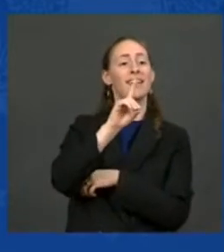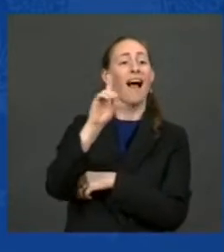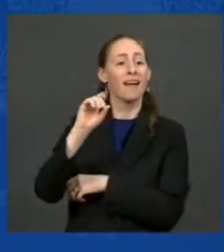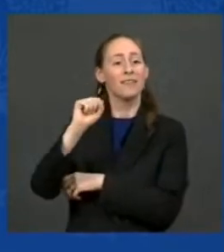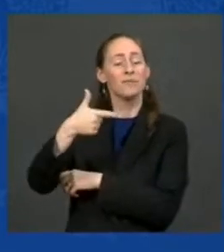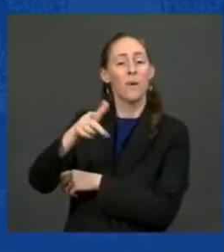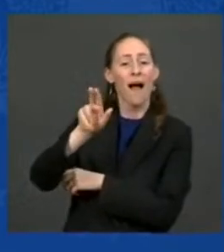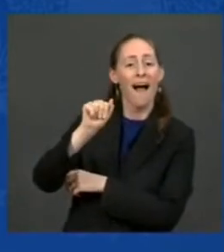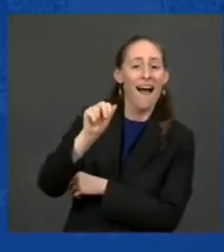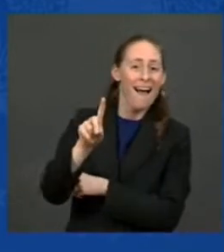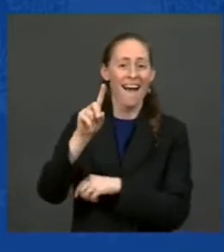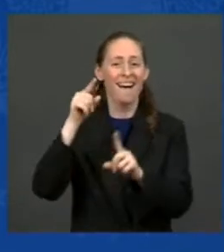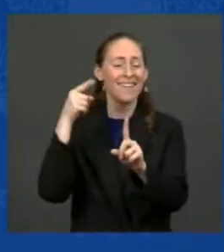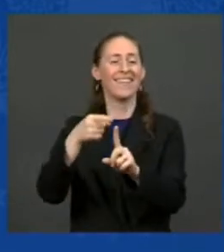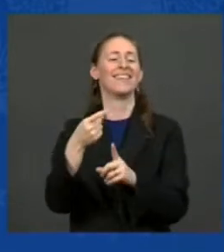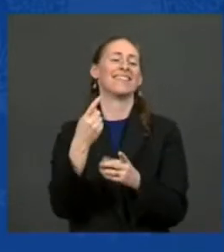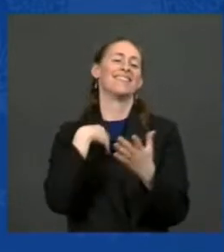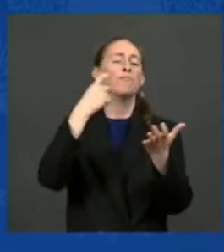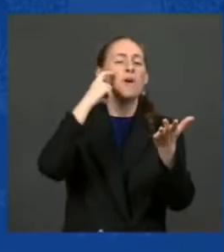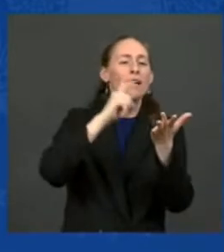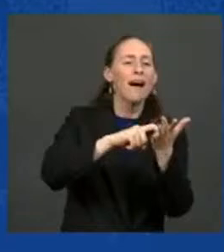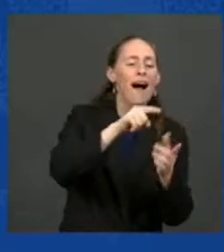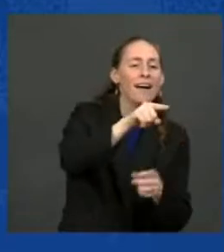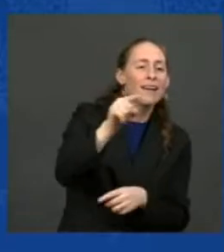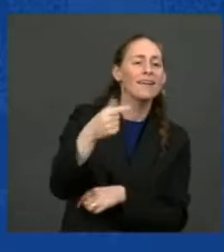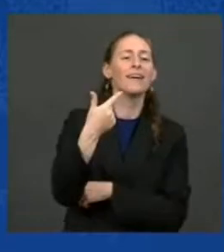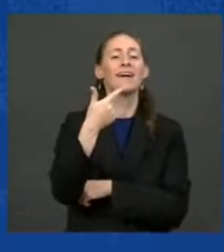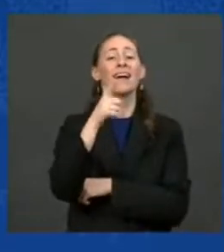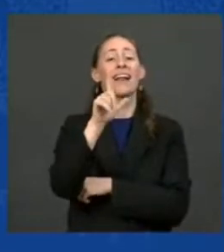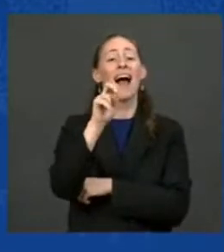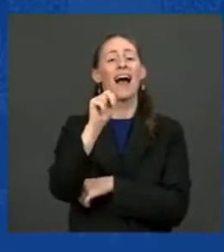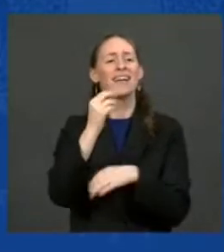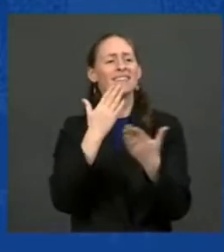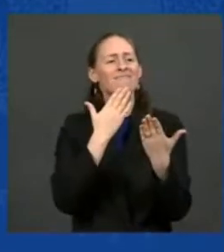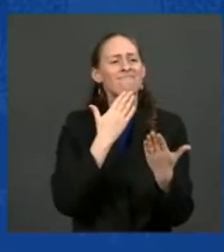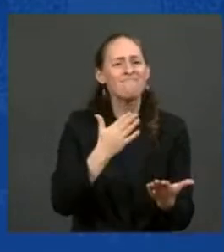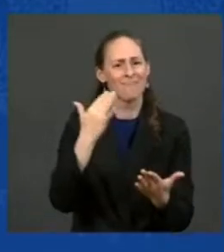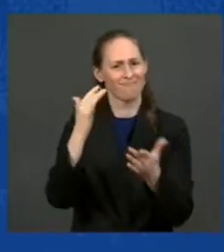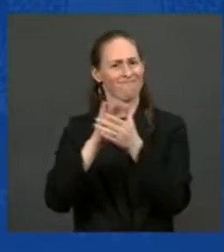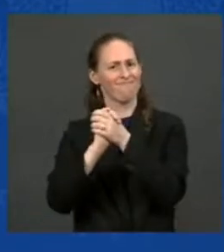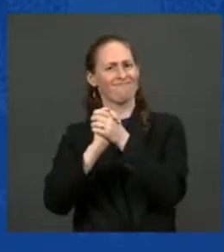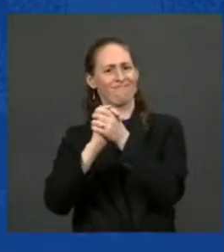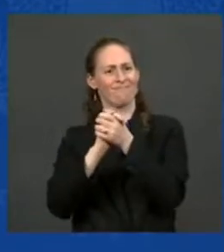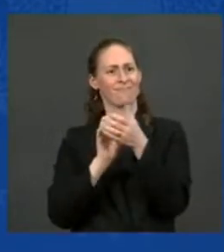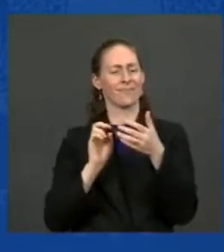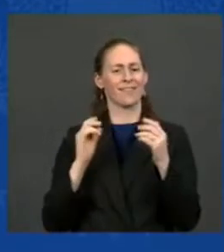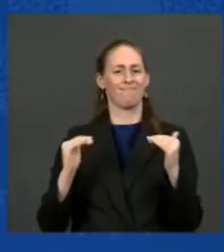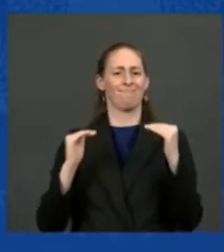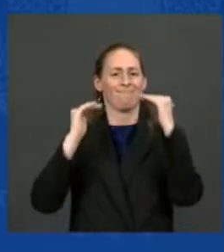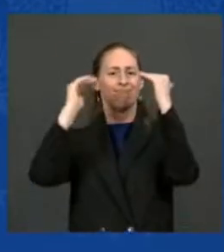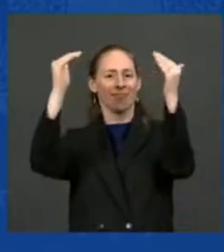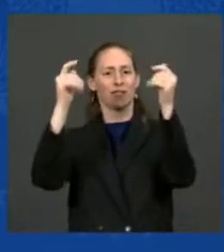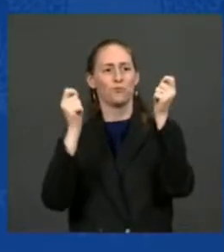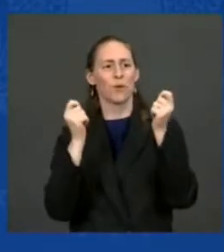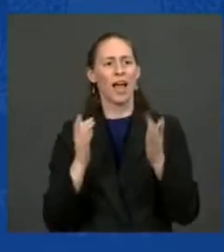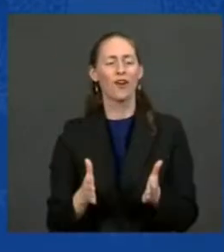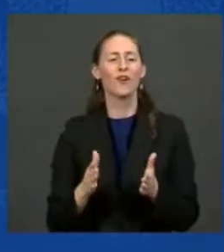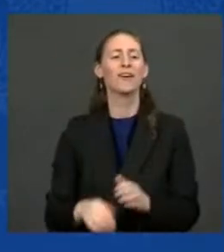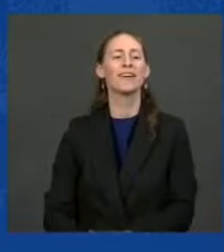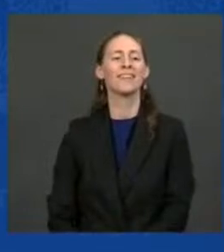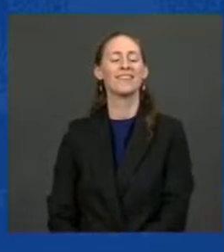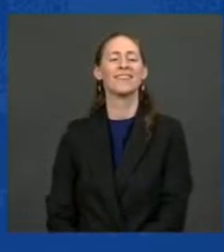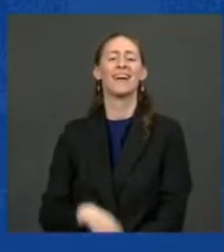Glenn Matoma, who's been the director of the Dodd Impact Program. Glenn, thank you for everything you've done as well. And Kathy.